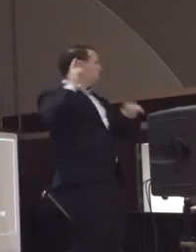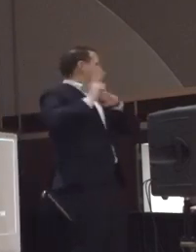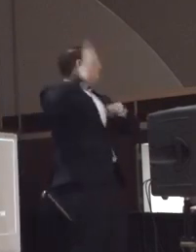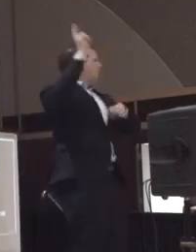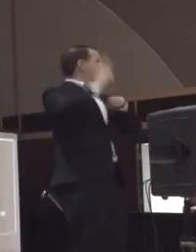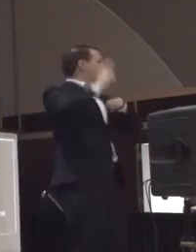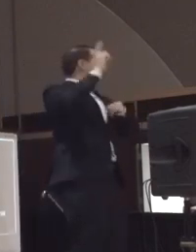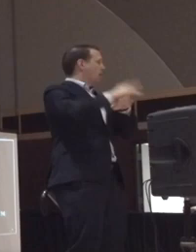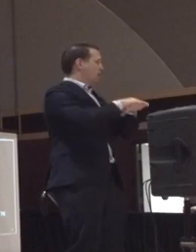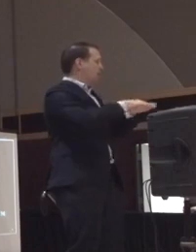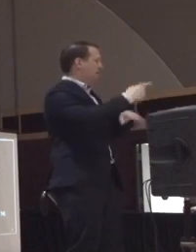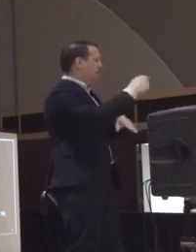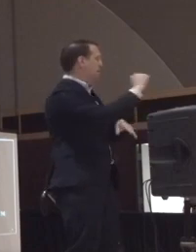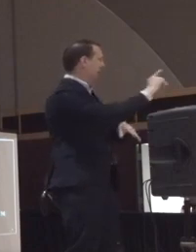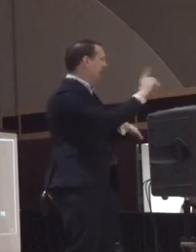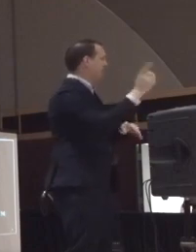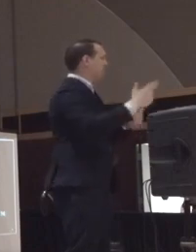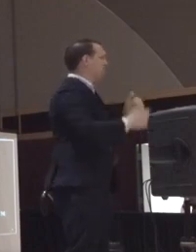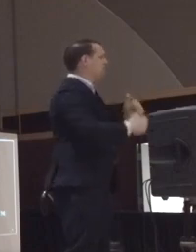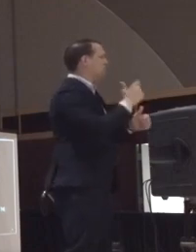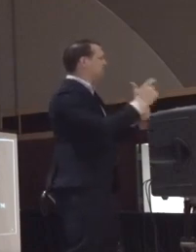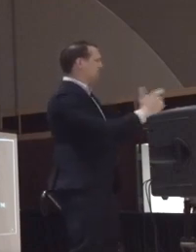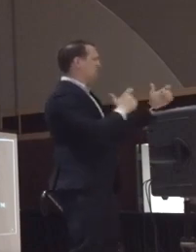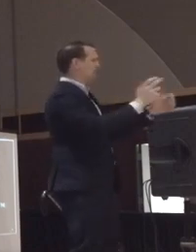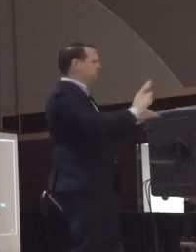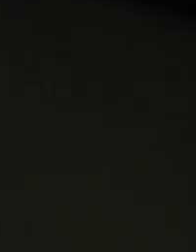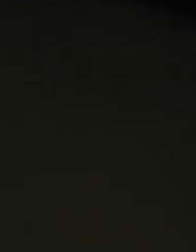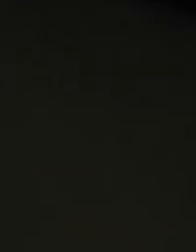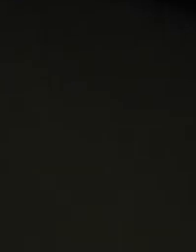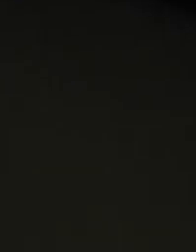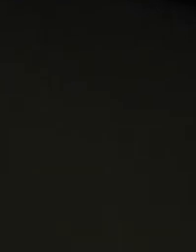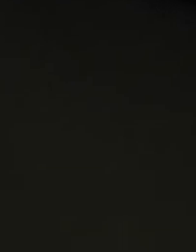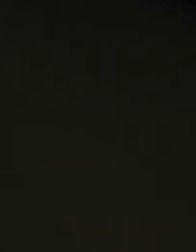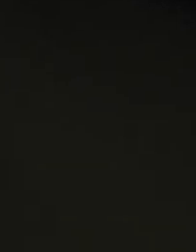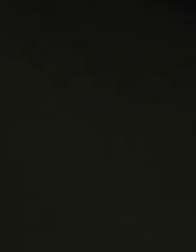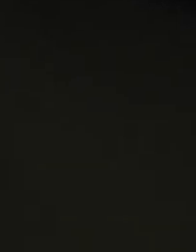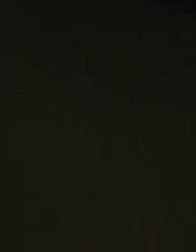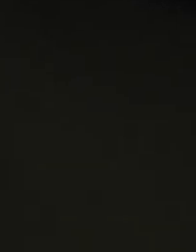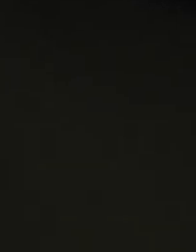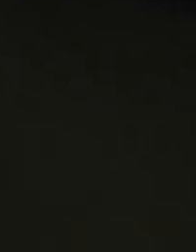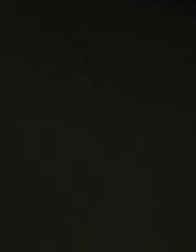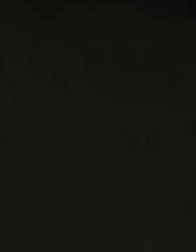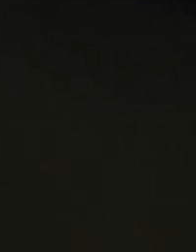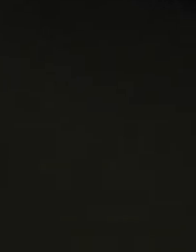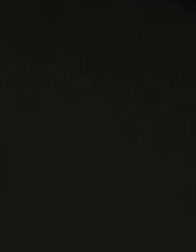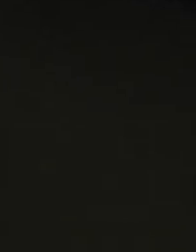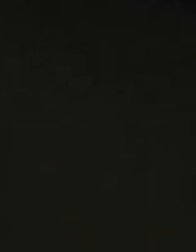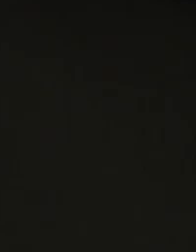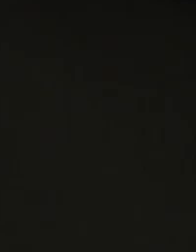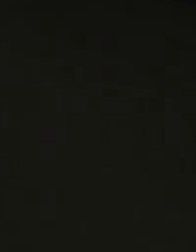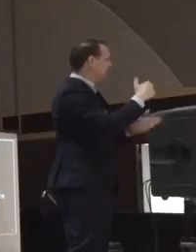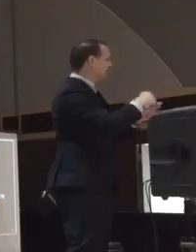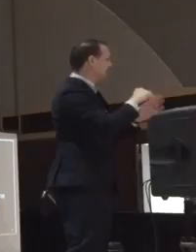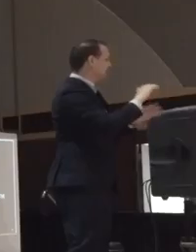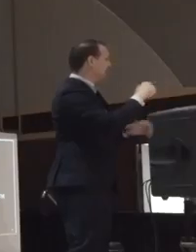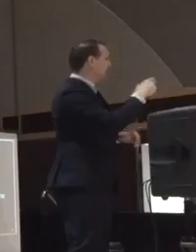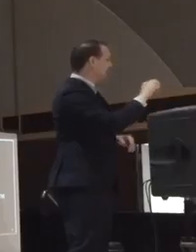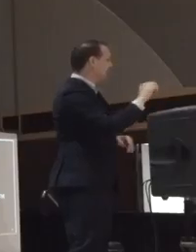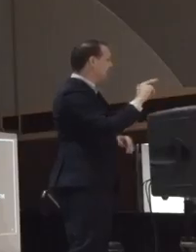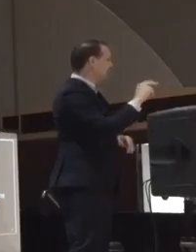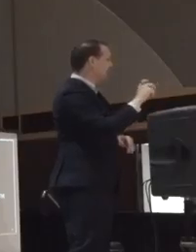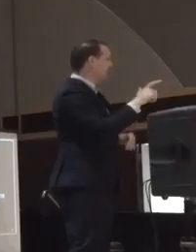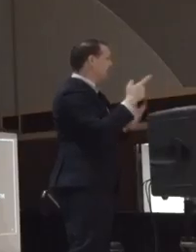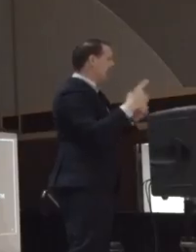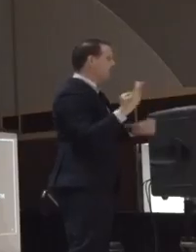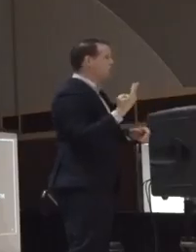launch most of their major rocket ships in space at the NASA Kennedy Space Center in Cape Canaveral. And Temple and I happen to be